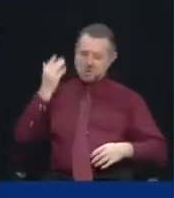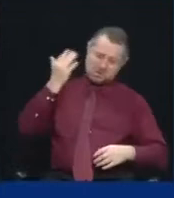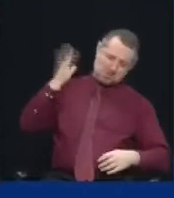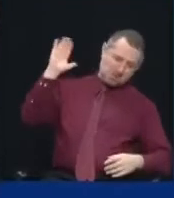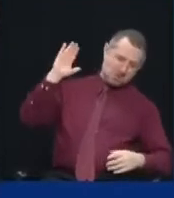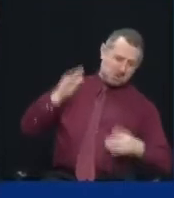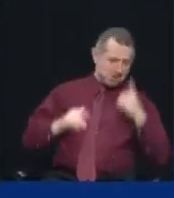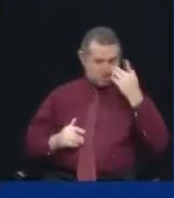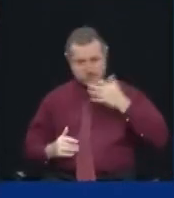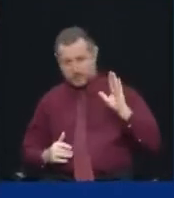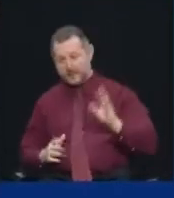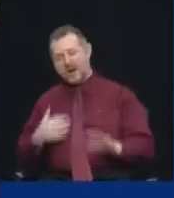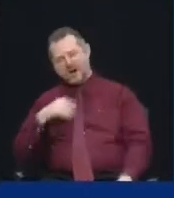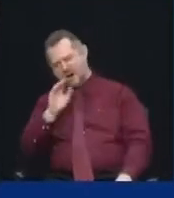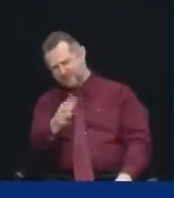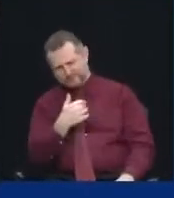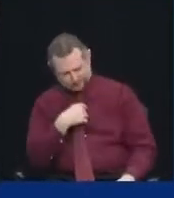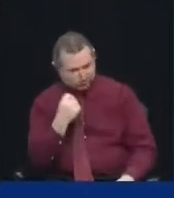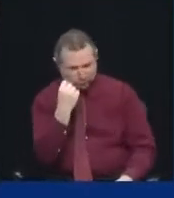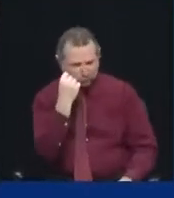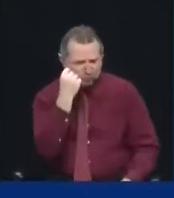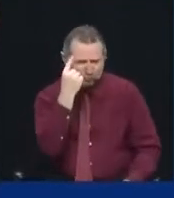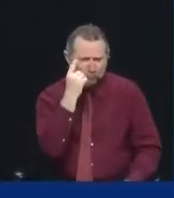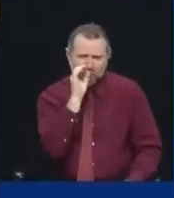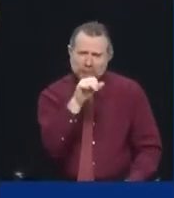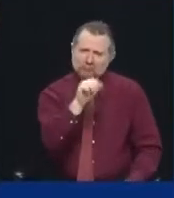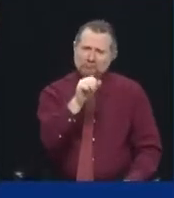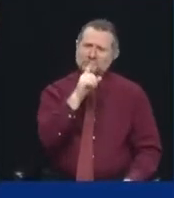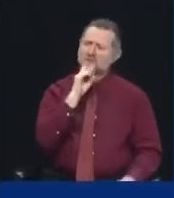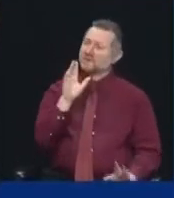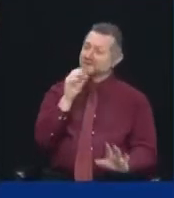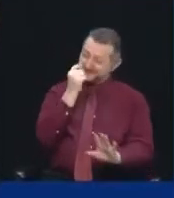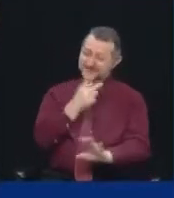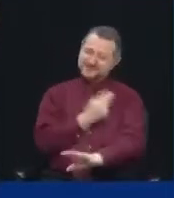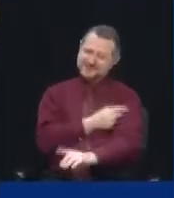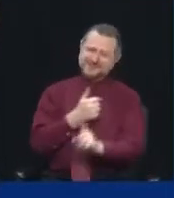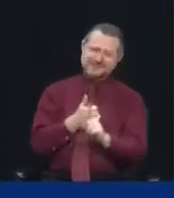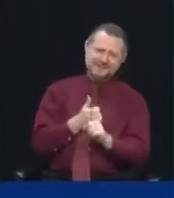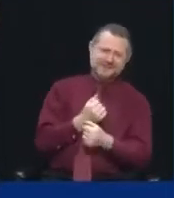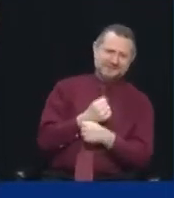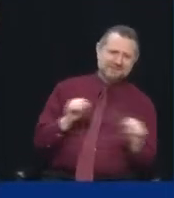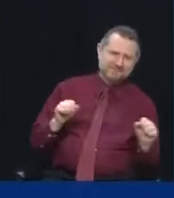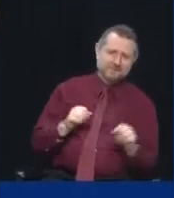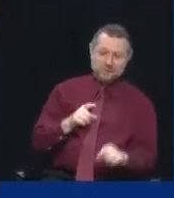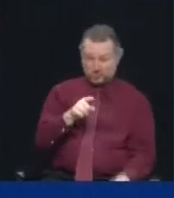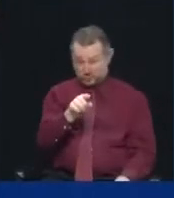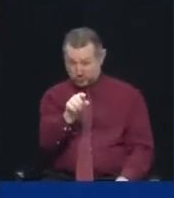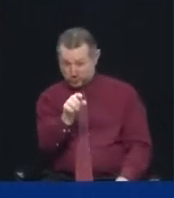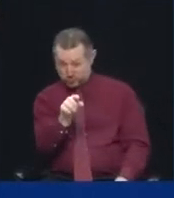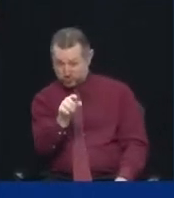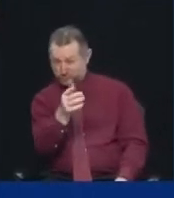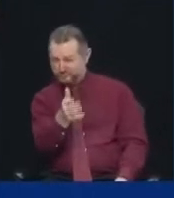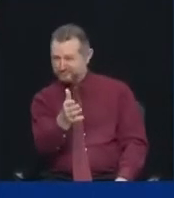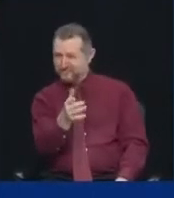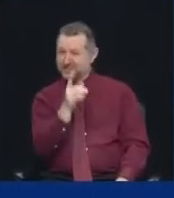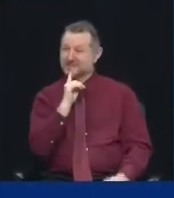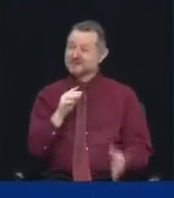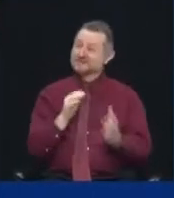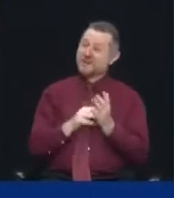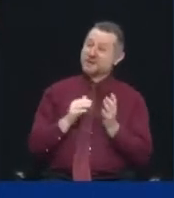yourself. It's safe, it's smart for you. I believe that in every medical professional, or